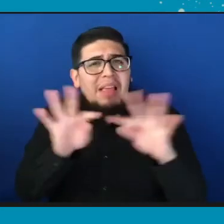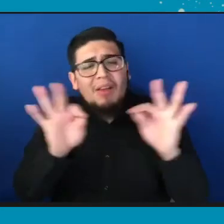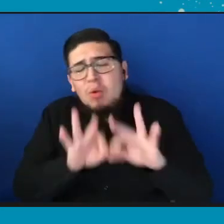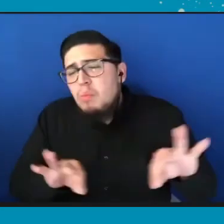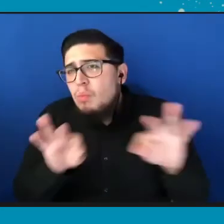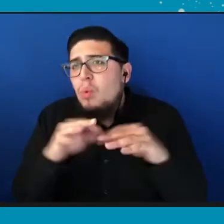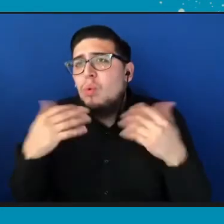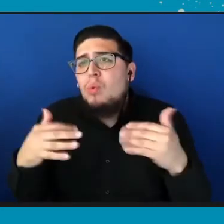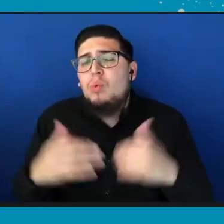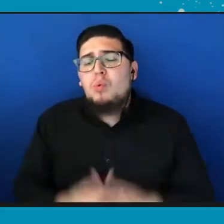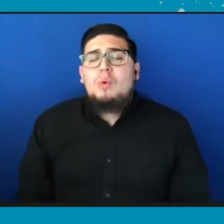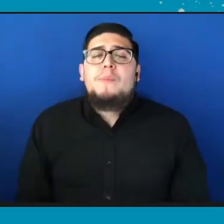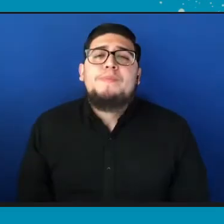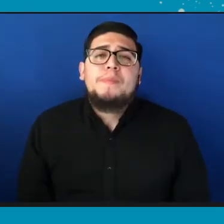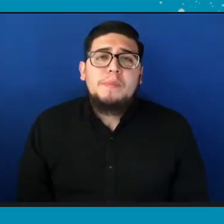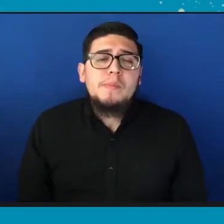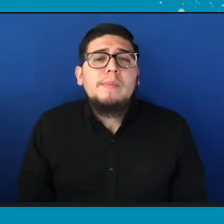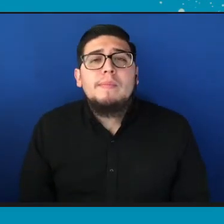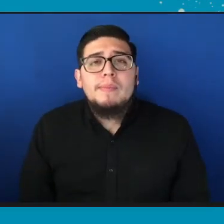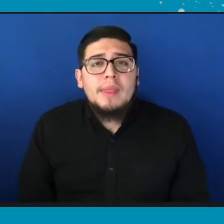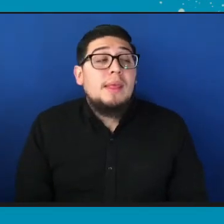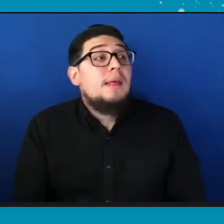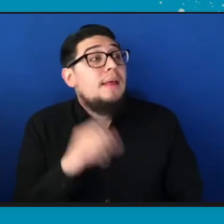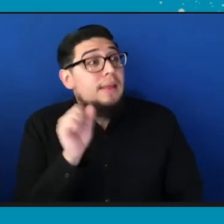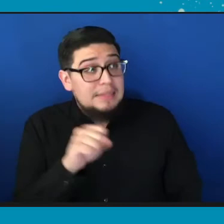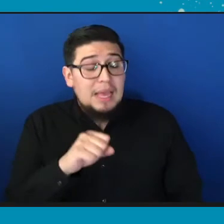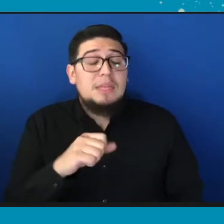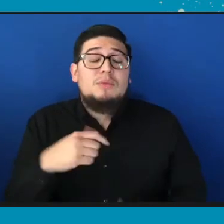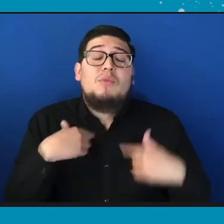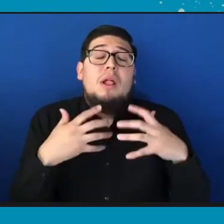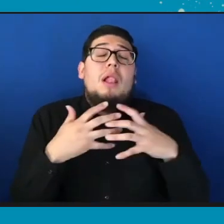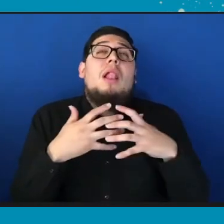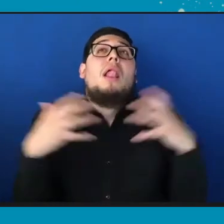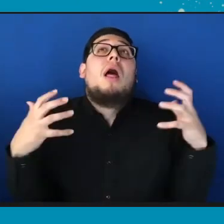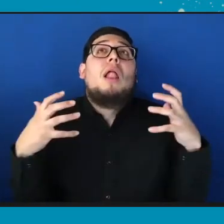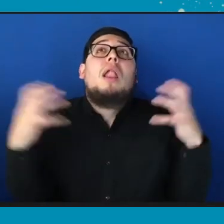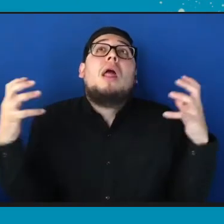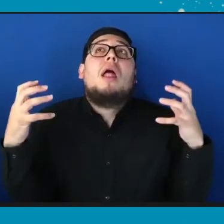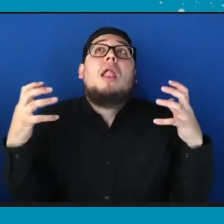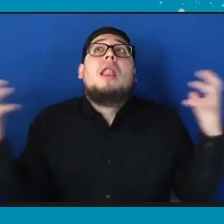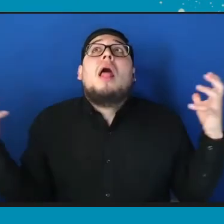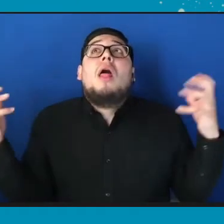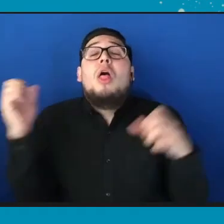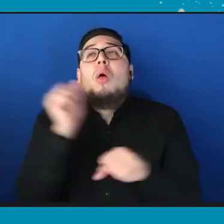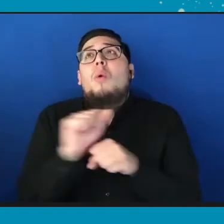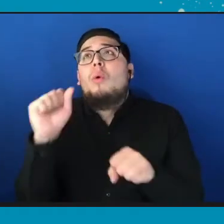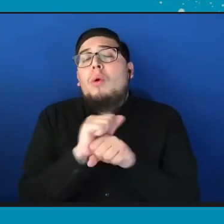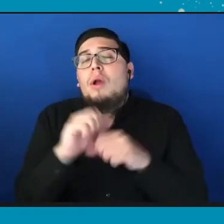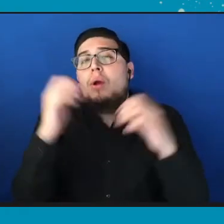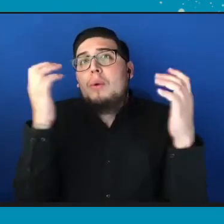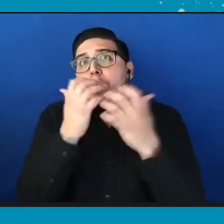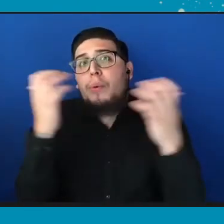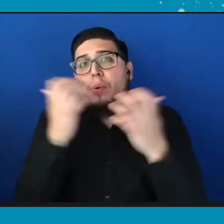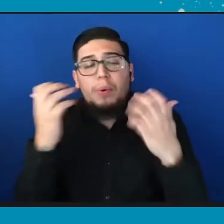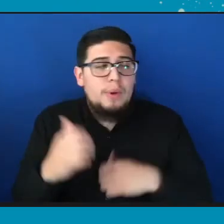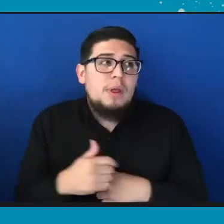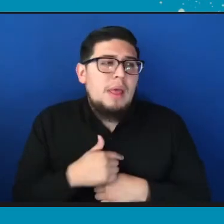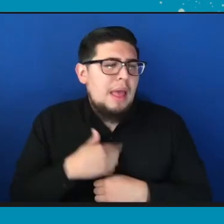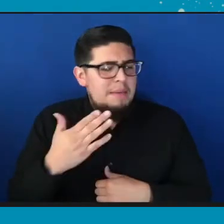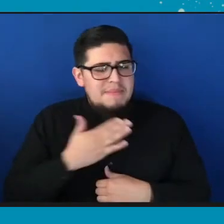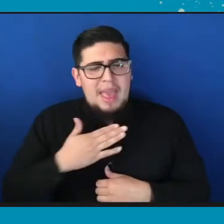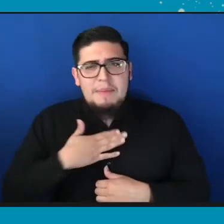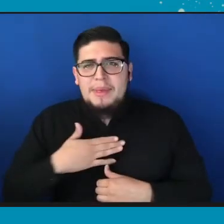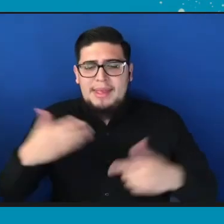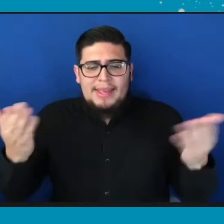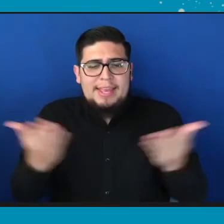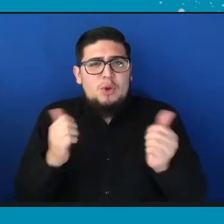Yes, we all got lots of work to do. But I'm happy to be in the fight with people